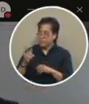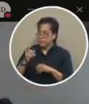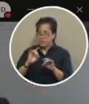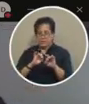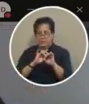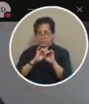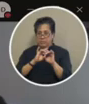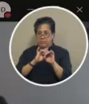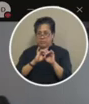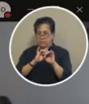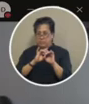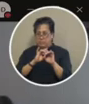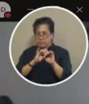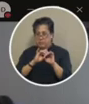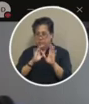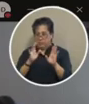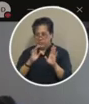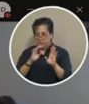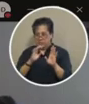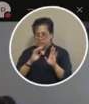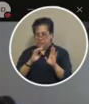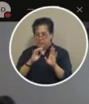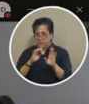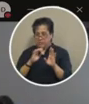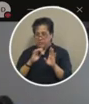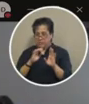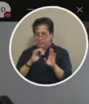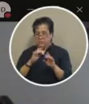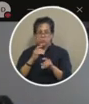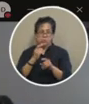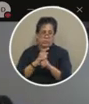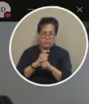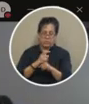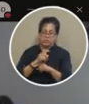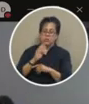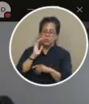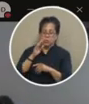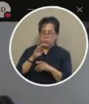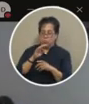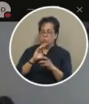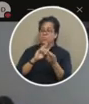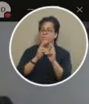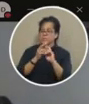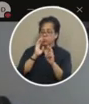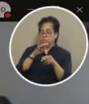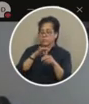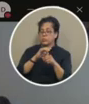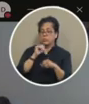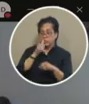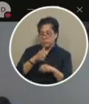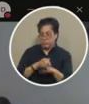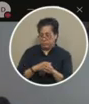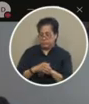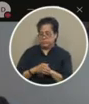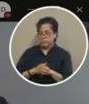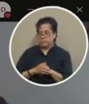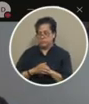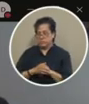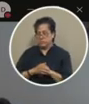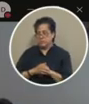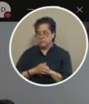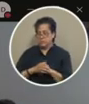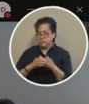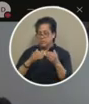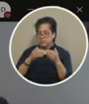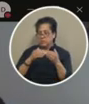this would be voted on tomorrow. Is that what you're saying? Yes, the revision will be voted on tomorrow. Okay. All right.